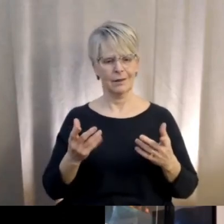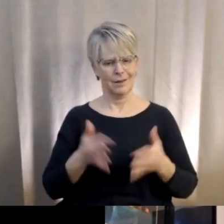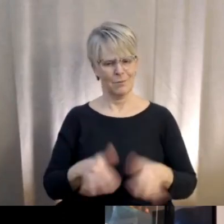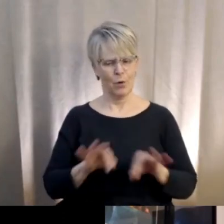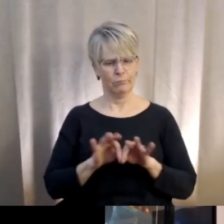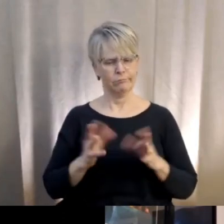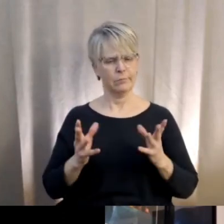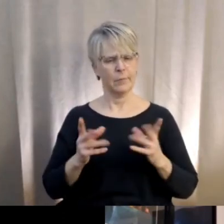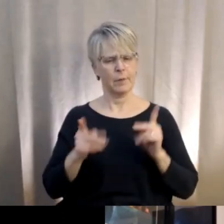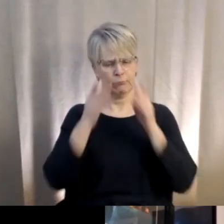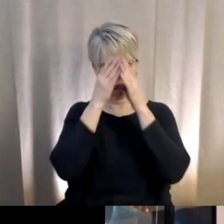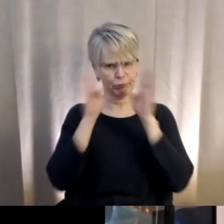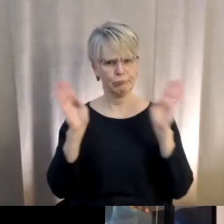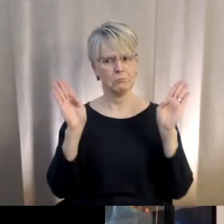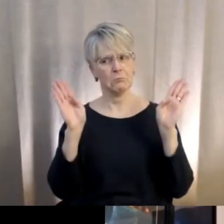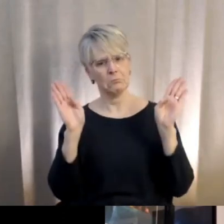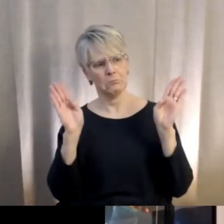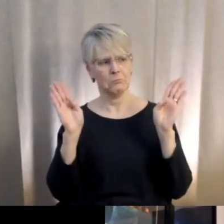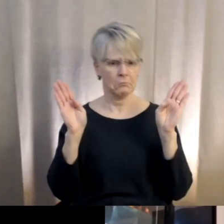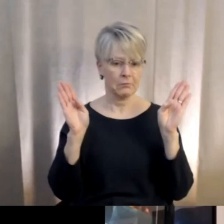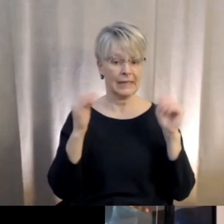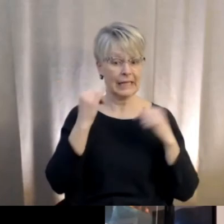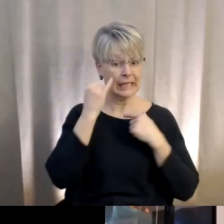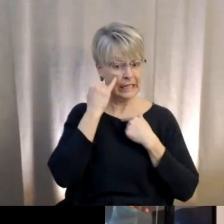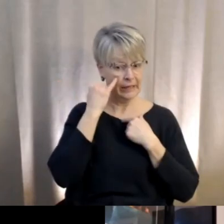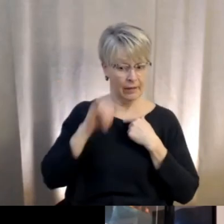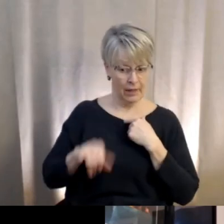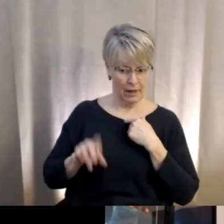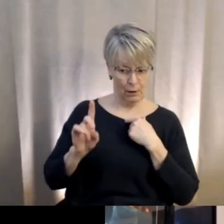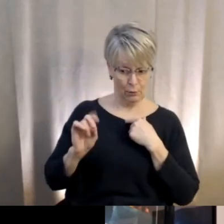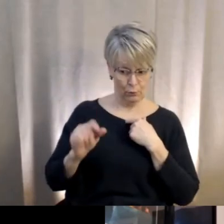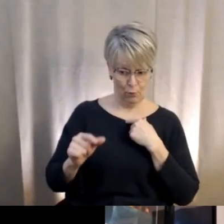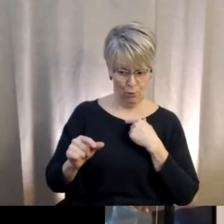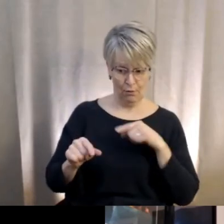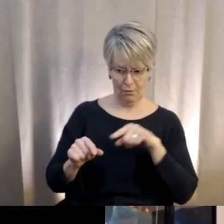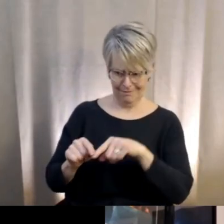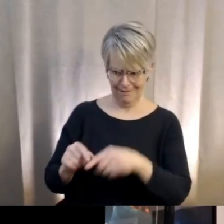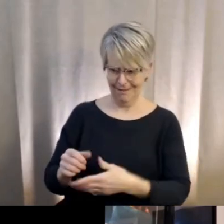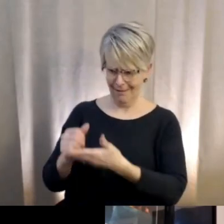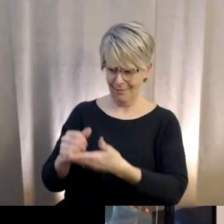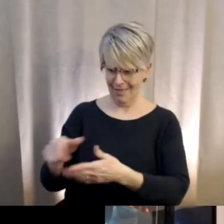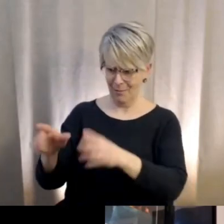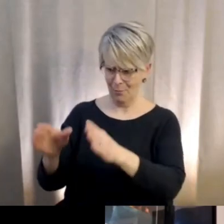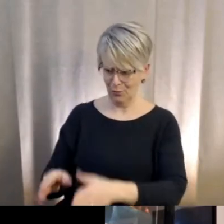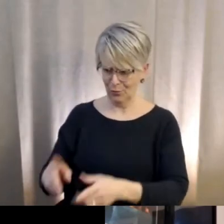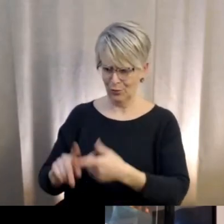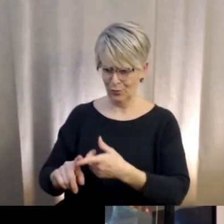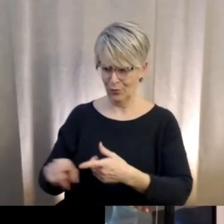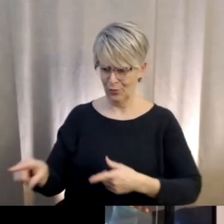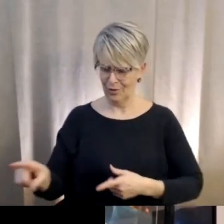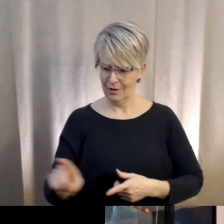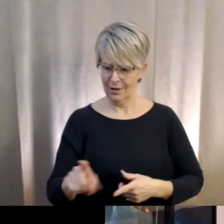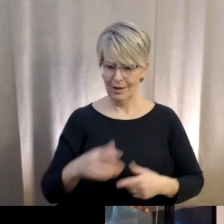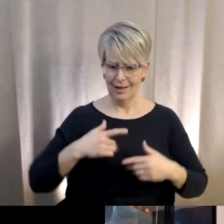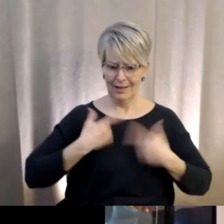and recognizing that, you know what, if this dog really facilitates this person to live more of the life that they need